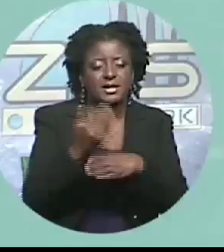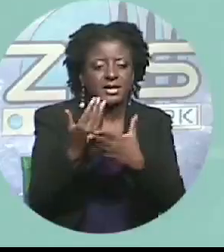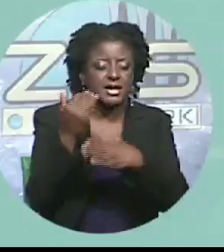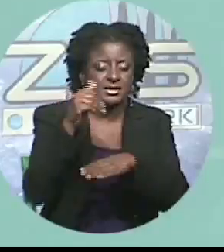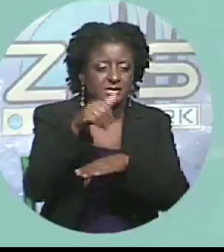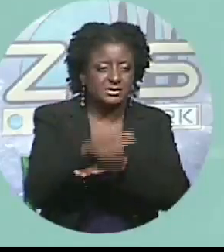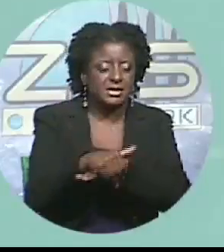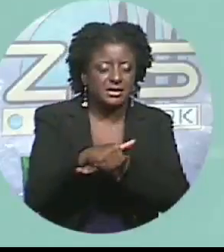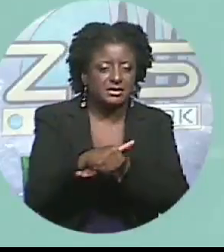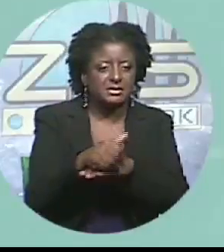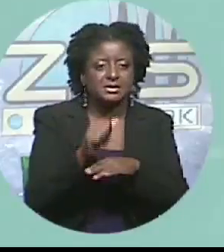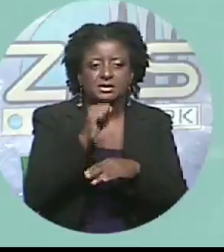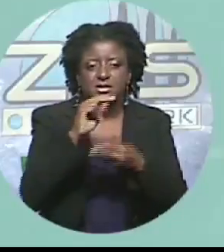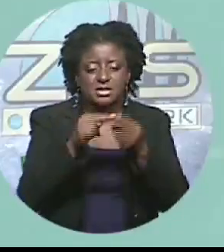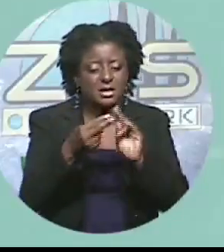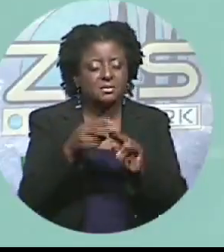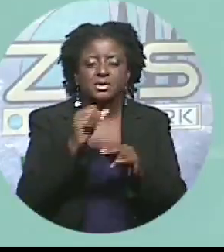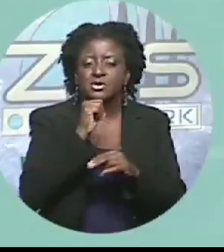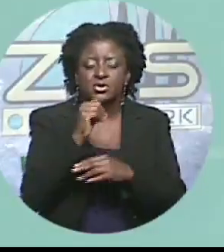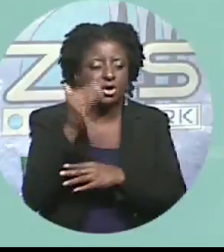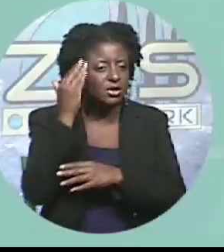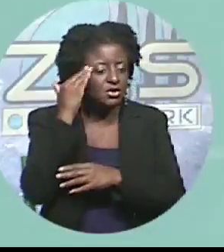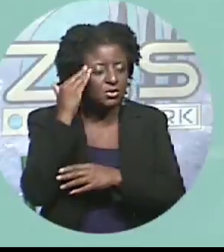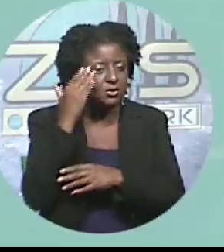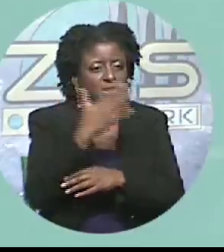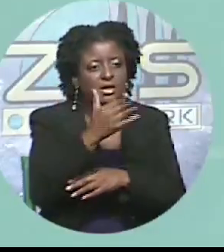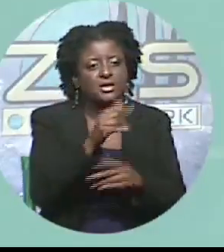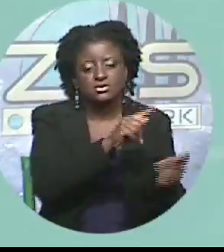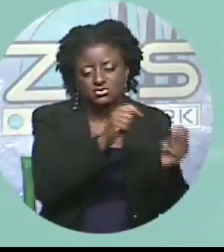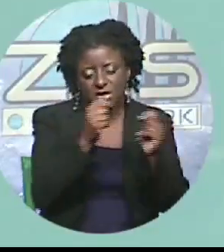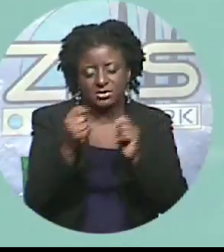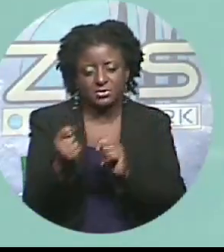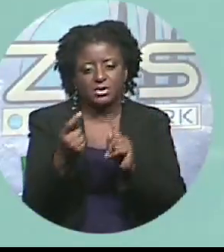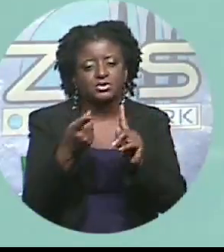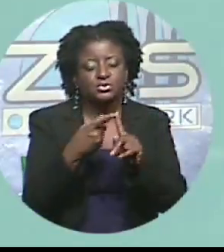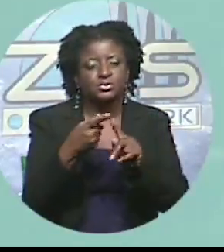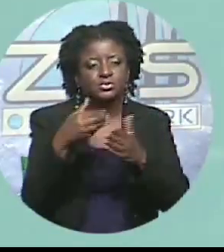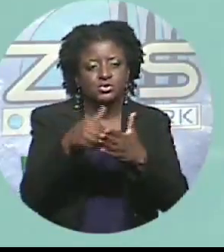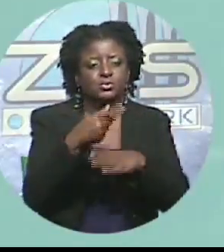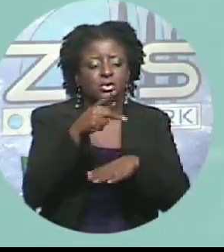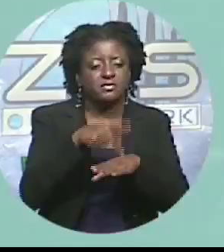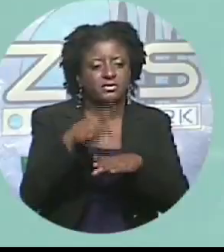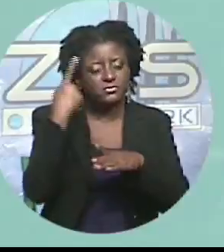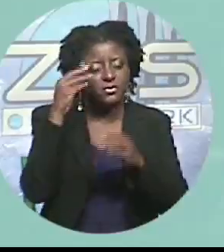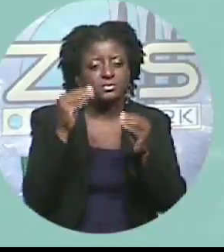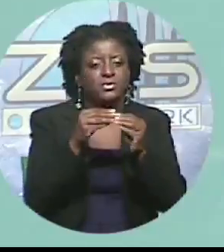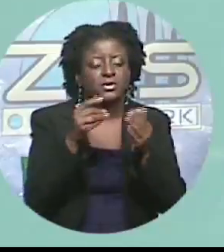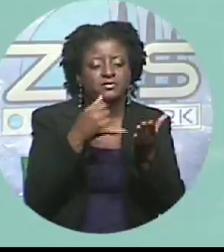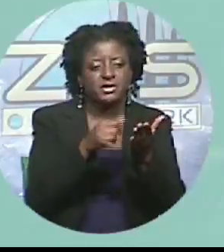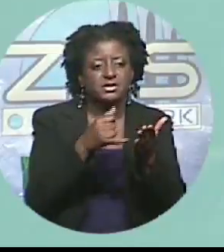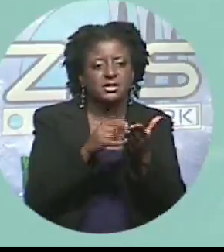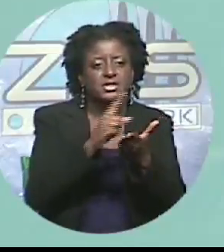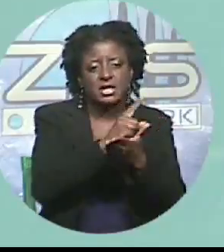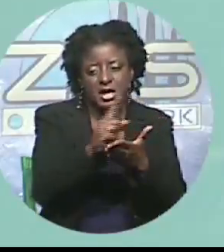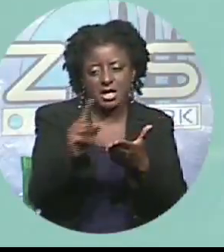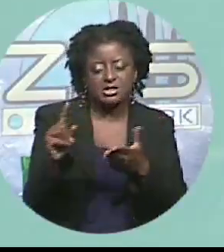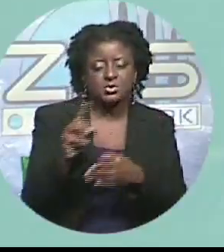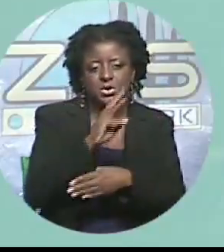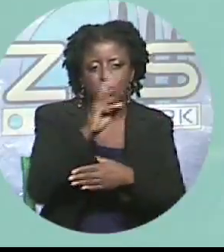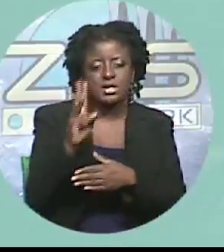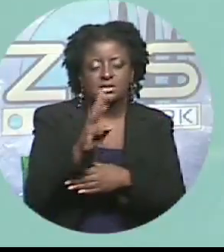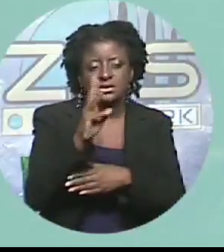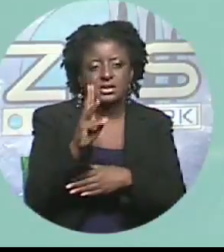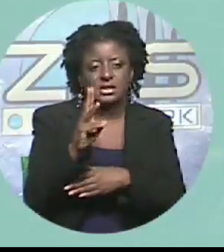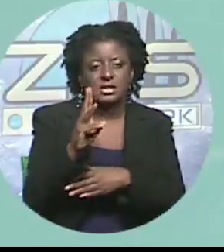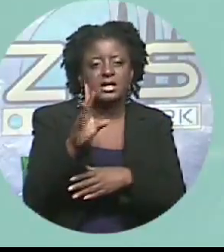New Providence, where they will be handed over to immigration authorities for further investigation. Last week, Wednesday, Defense Force Marines apprehended 8 Cubans